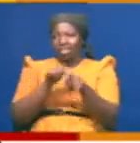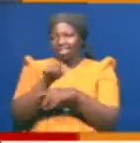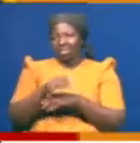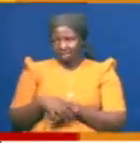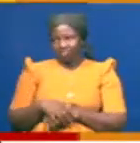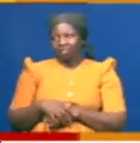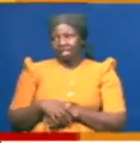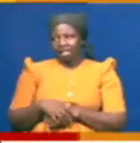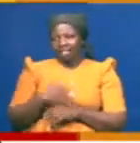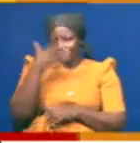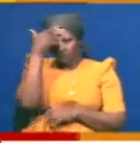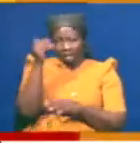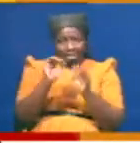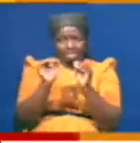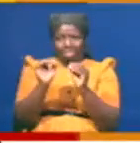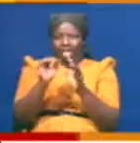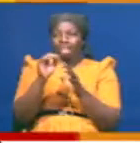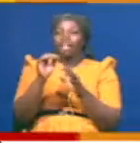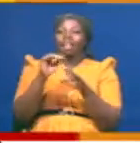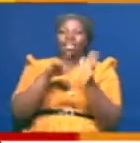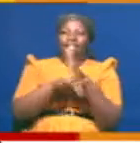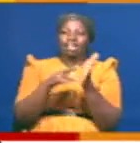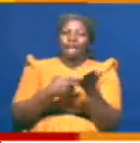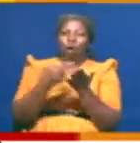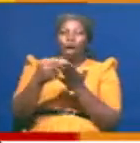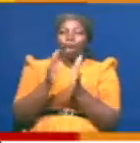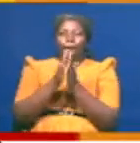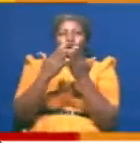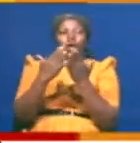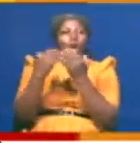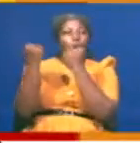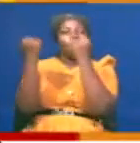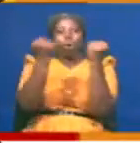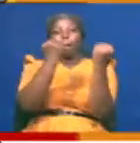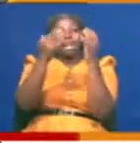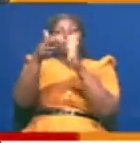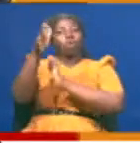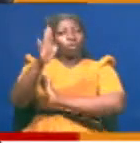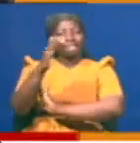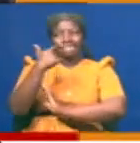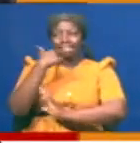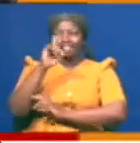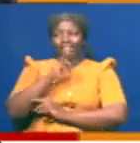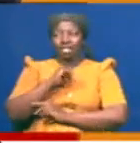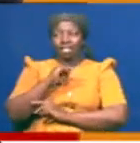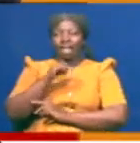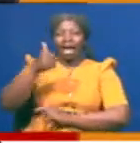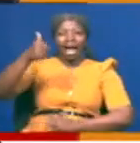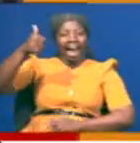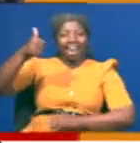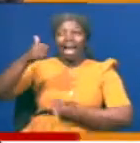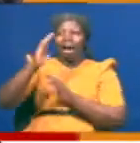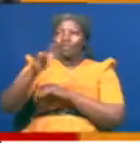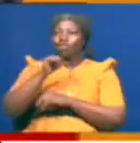And don't forget, in holy books, Almighty God say that Allah will not